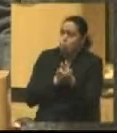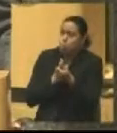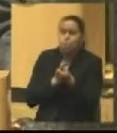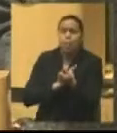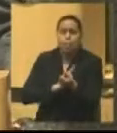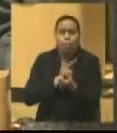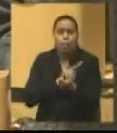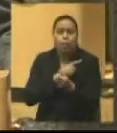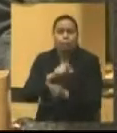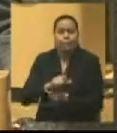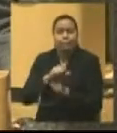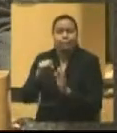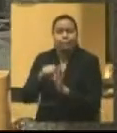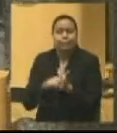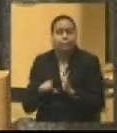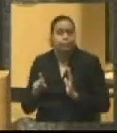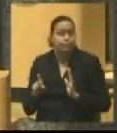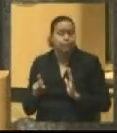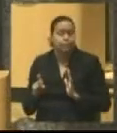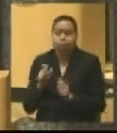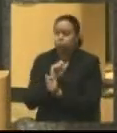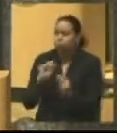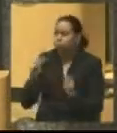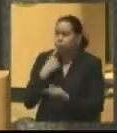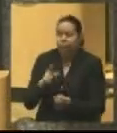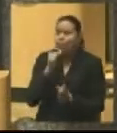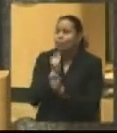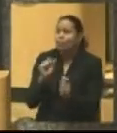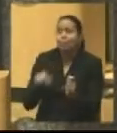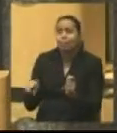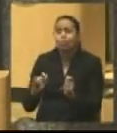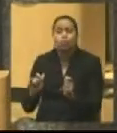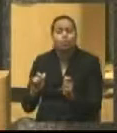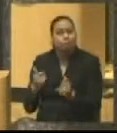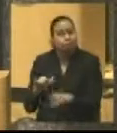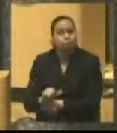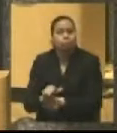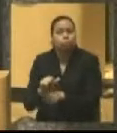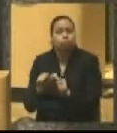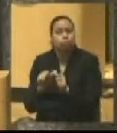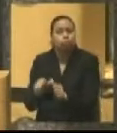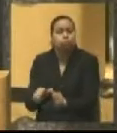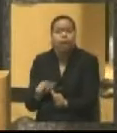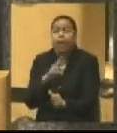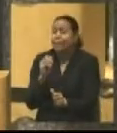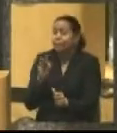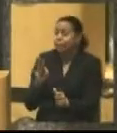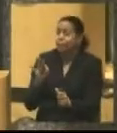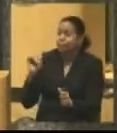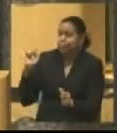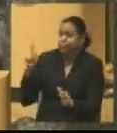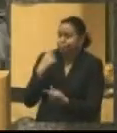slave states? The Emancipation Proclamation didn't free them either, Trumbull pointed out. And even if Lincoln's